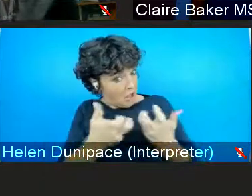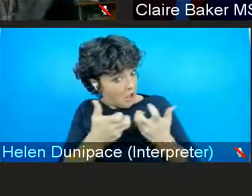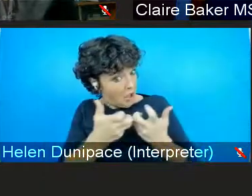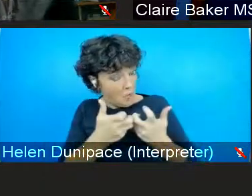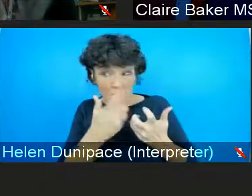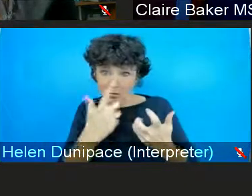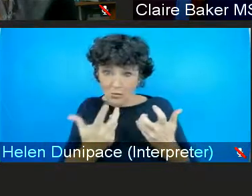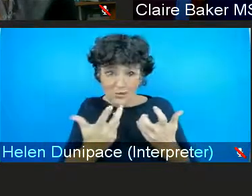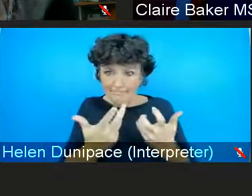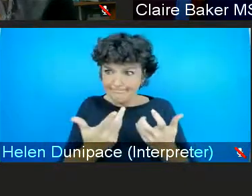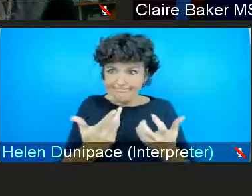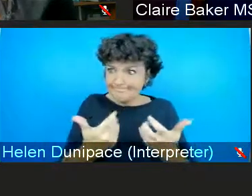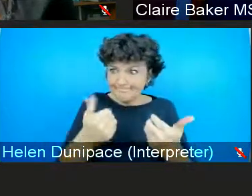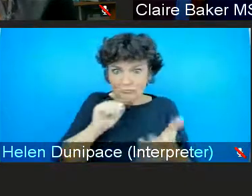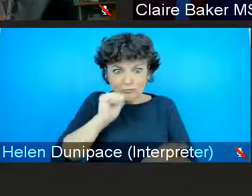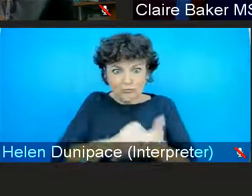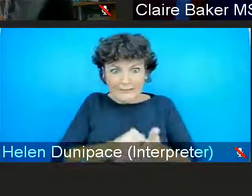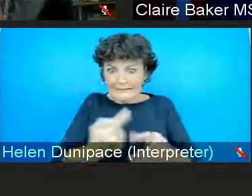on track? And